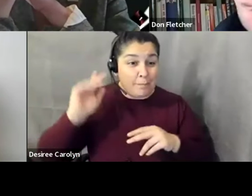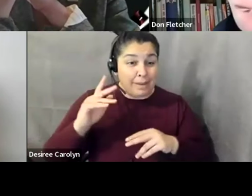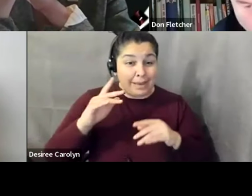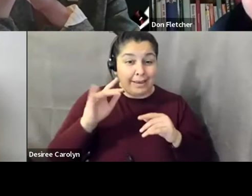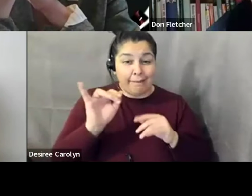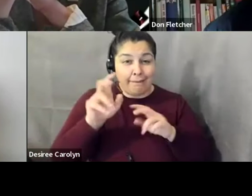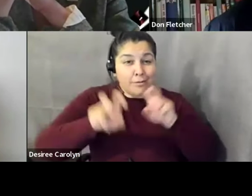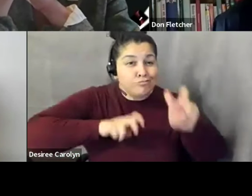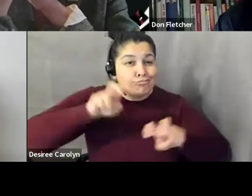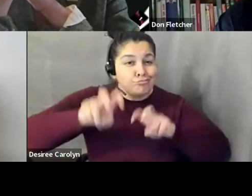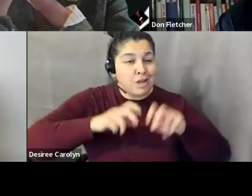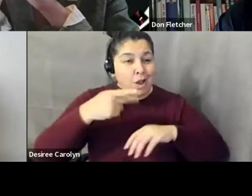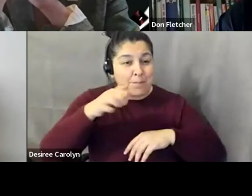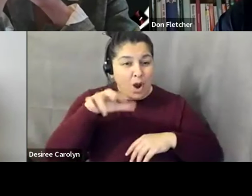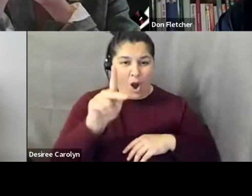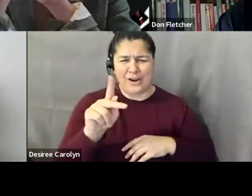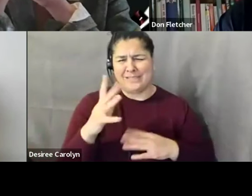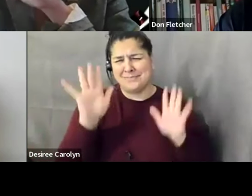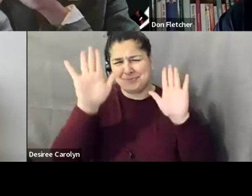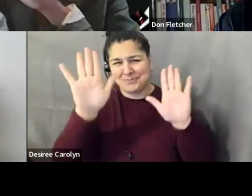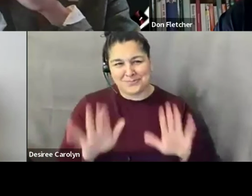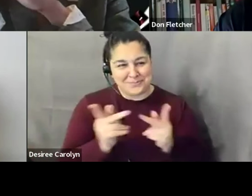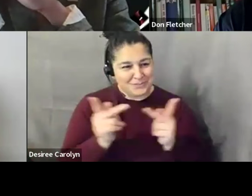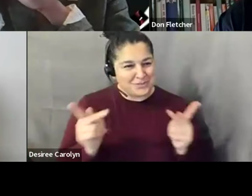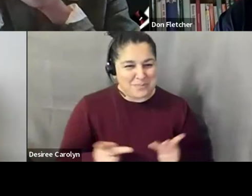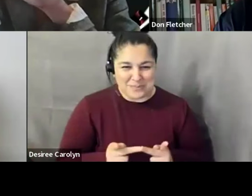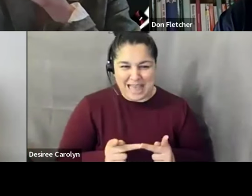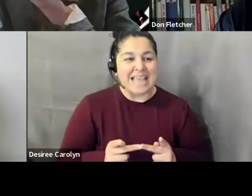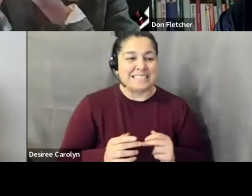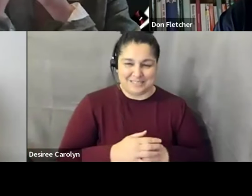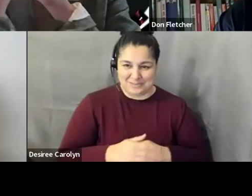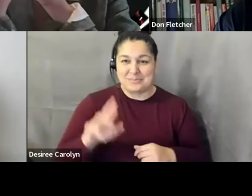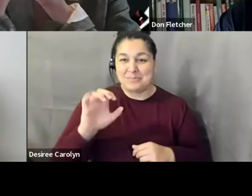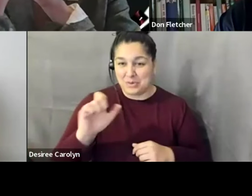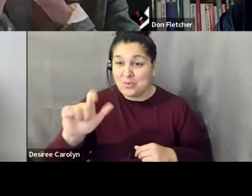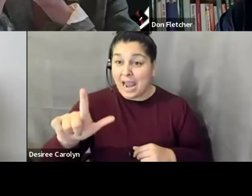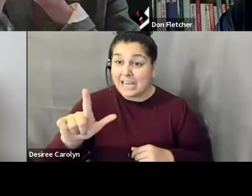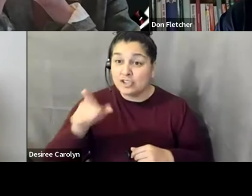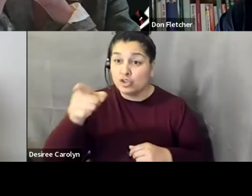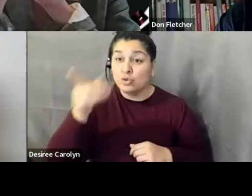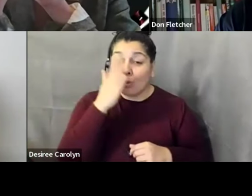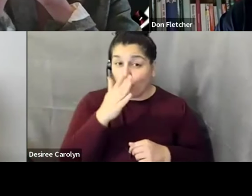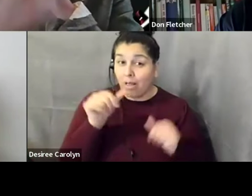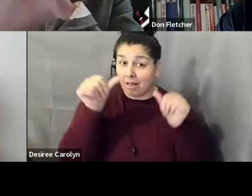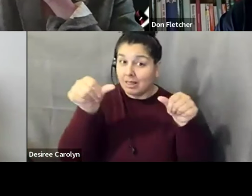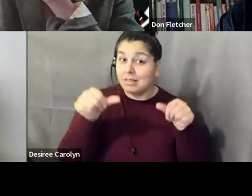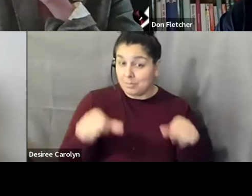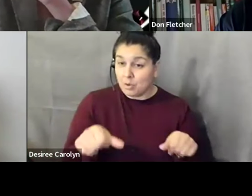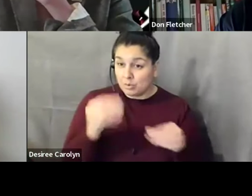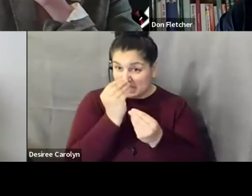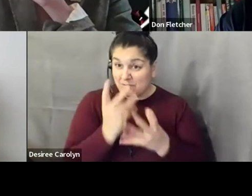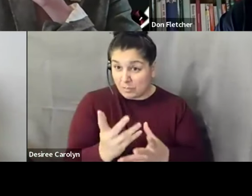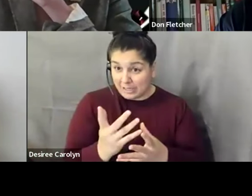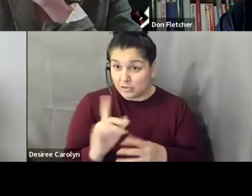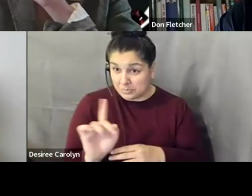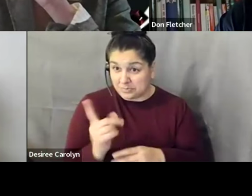have wonderful memories made. So thank you, Rachel. And Rachel, you're gonna post how to get information. Great about